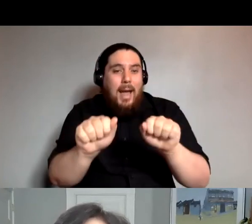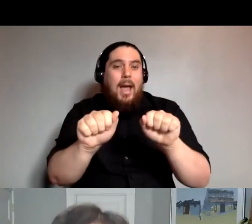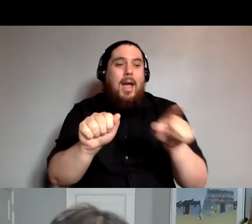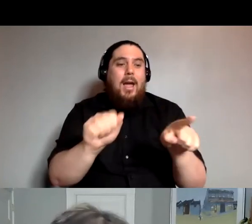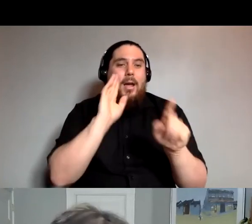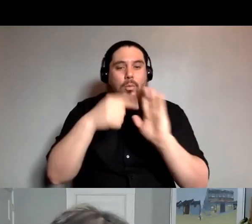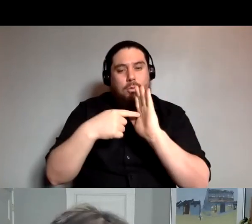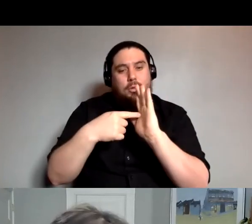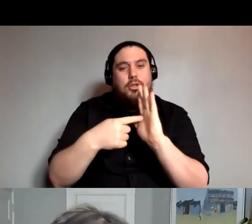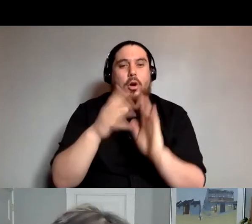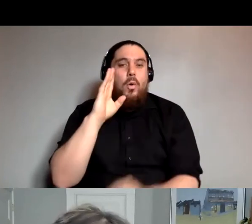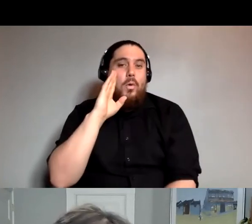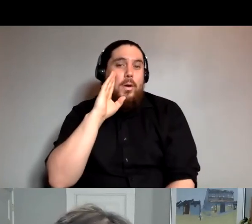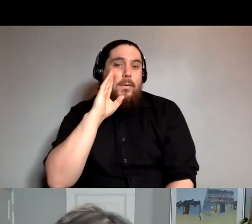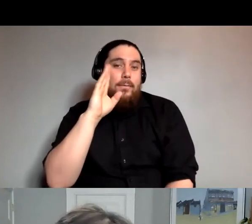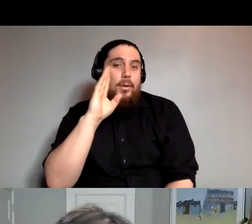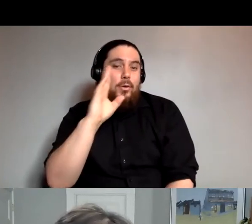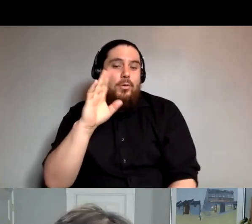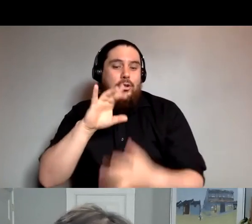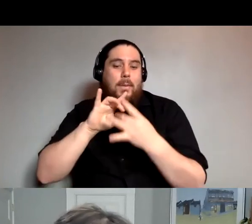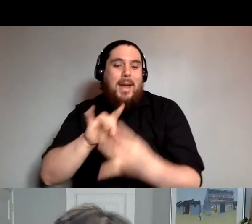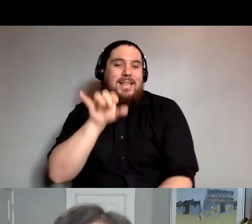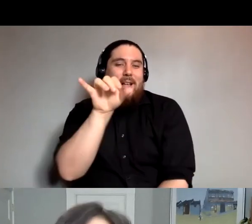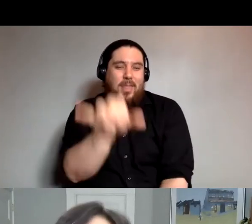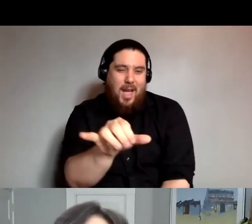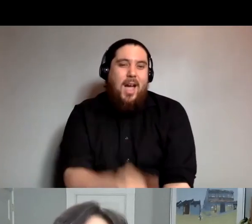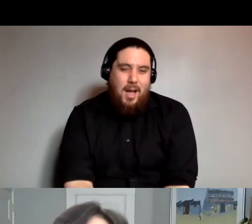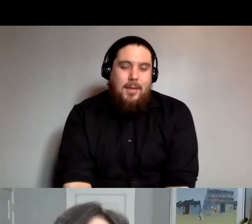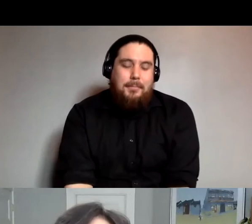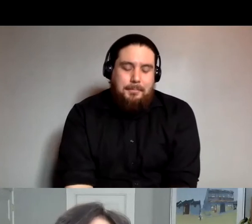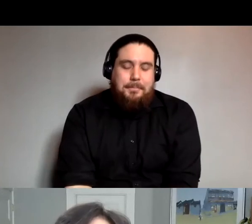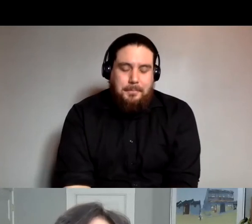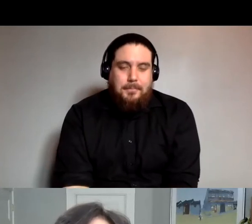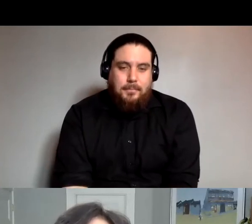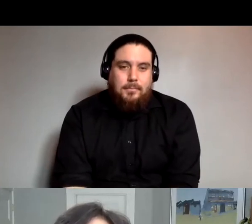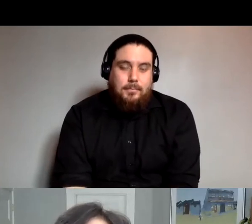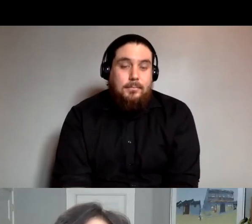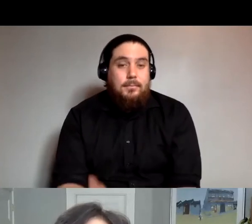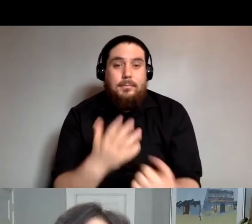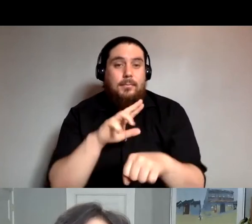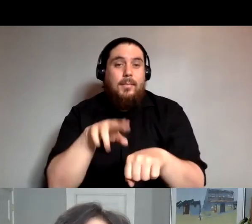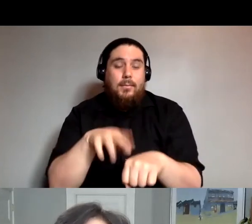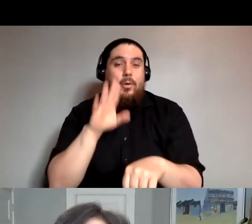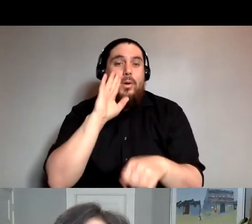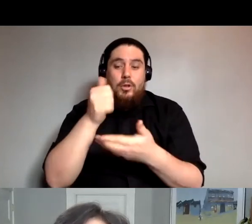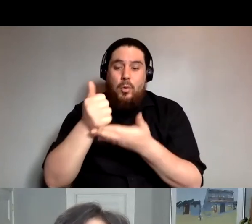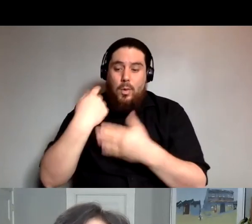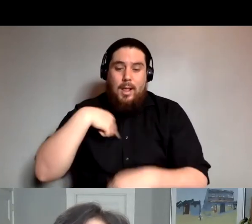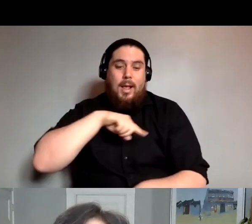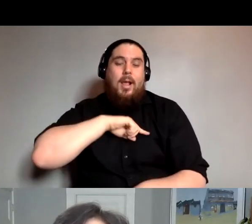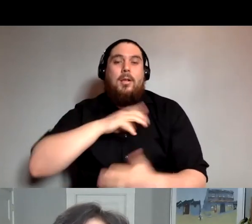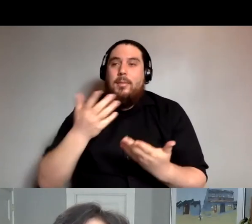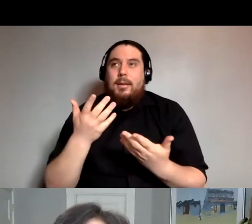the future based on that. And certainly could help us in coming up with